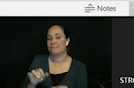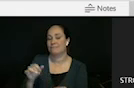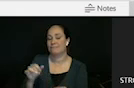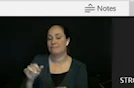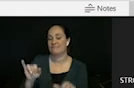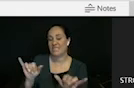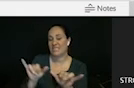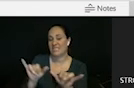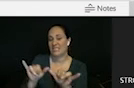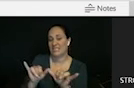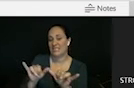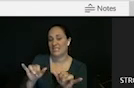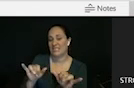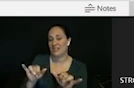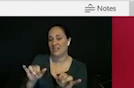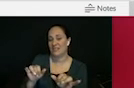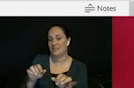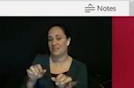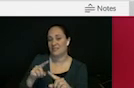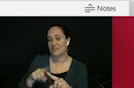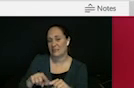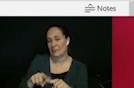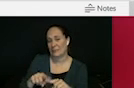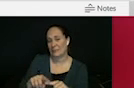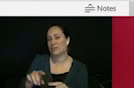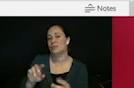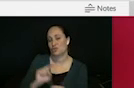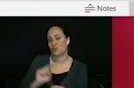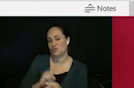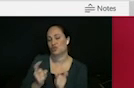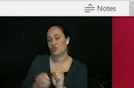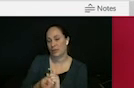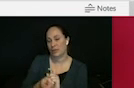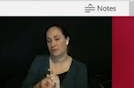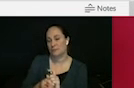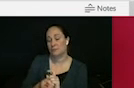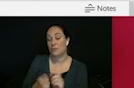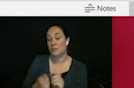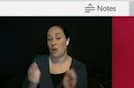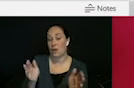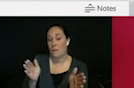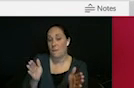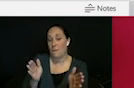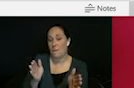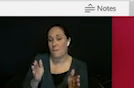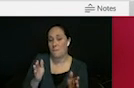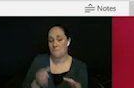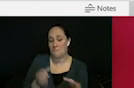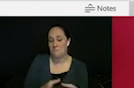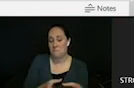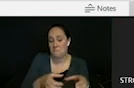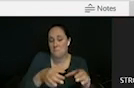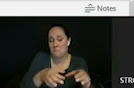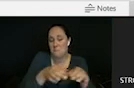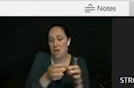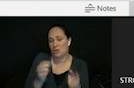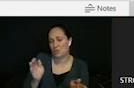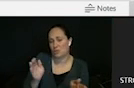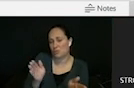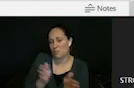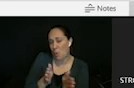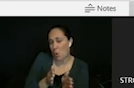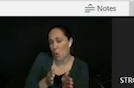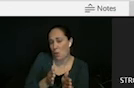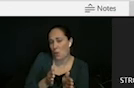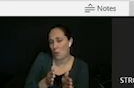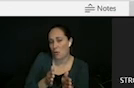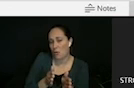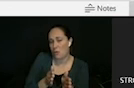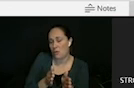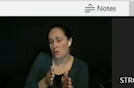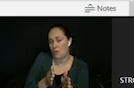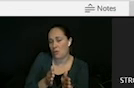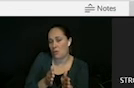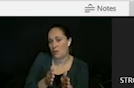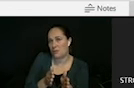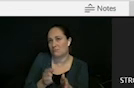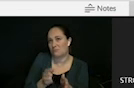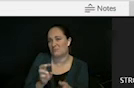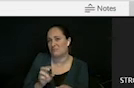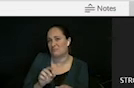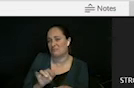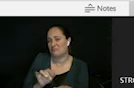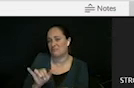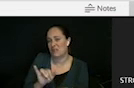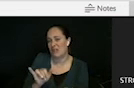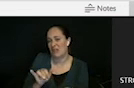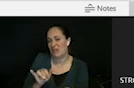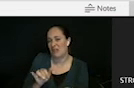right? For a little tiny bottle, for a tinier bottle, like a water bottle if you would, if you try to launch